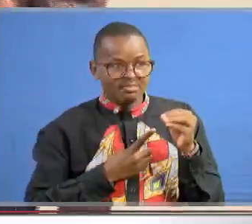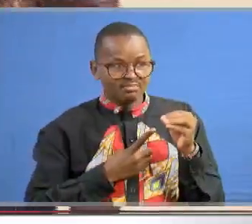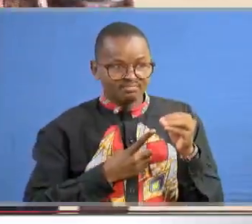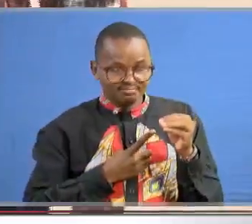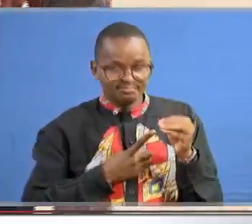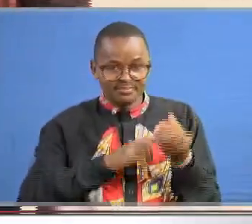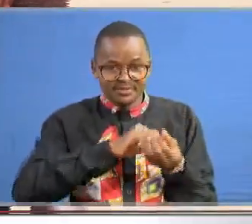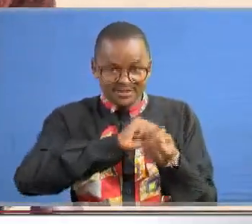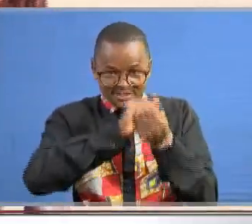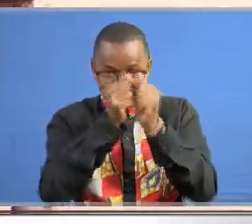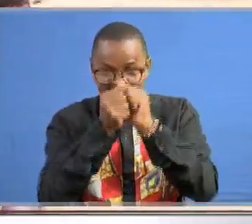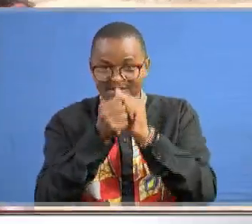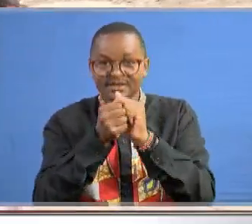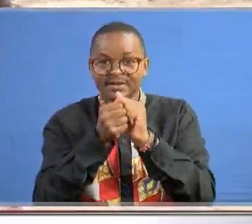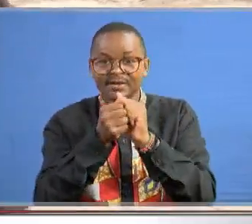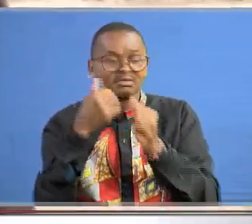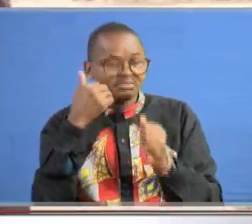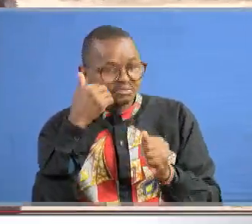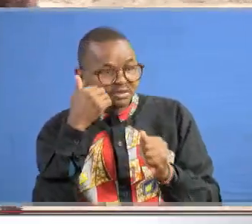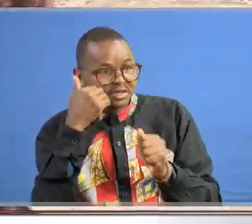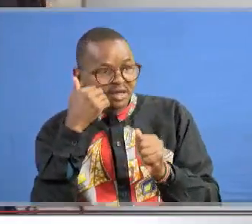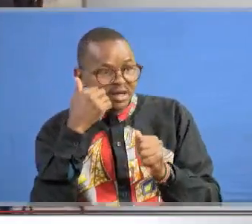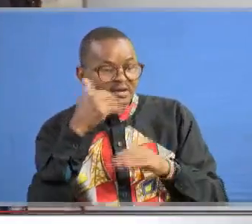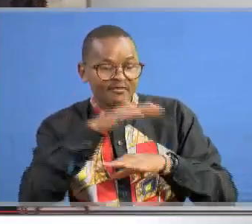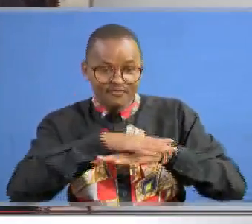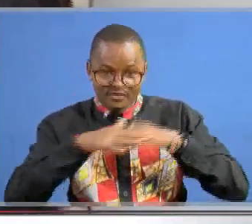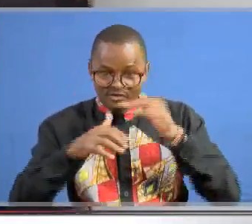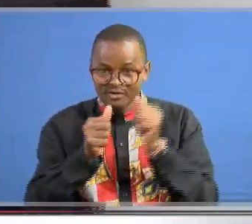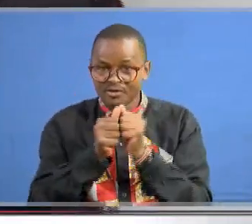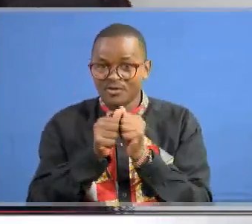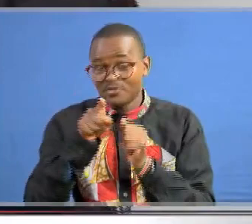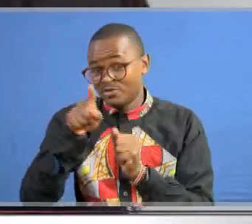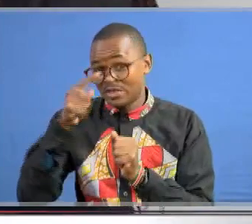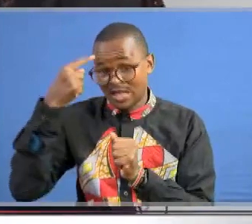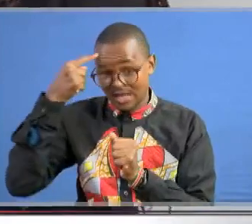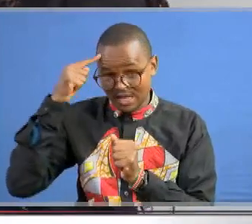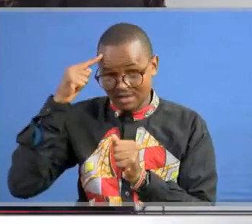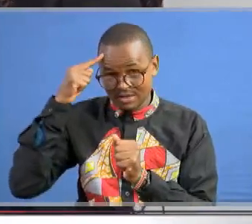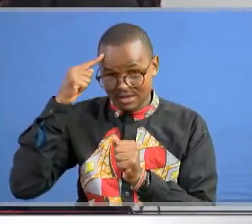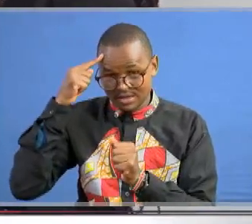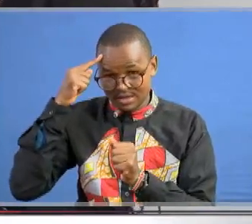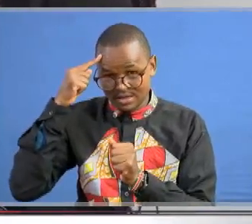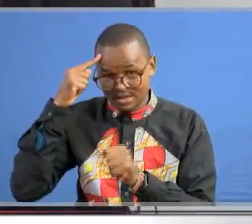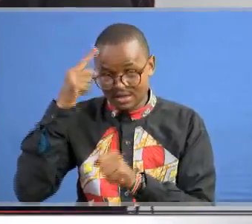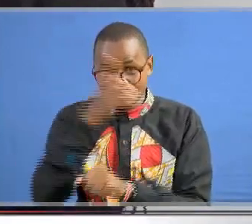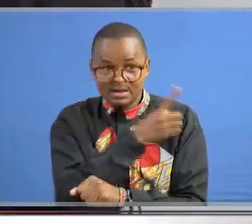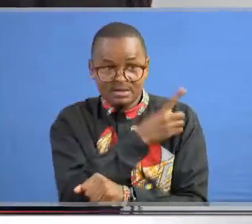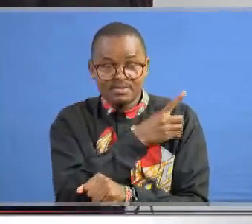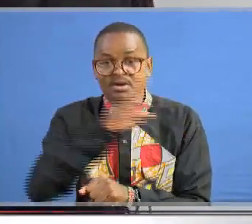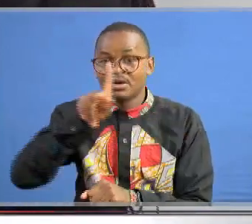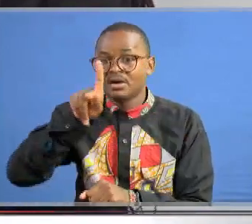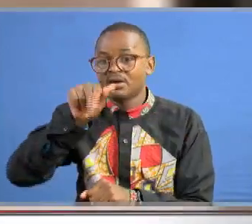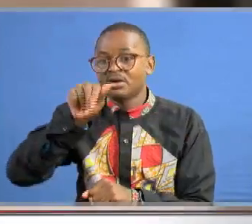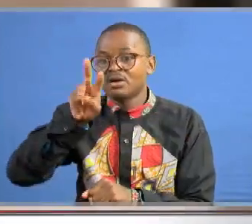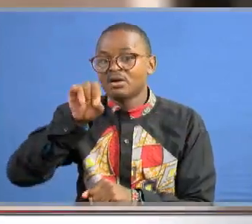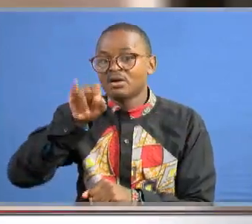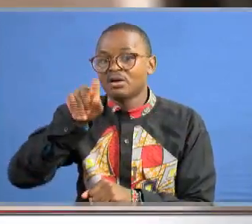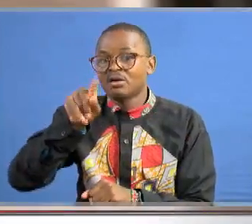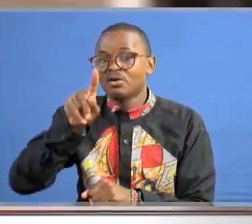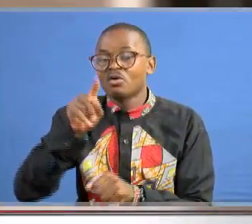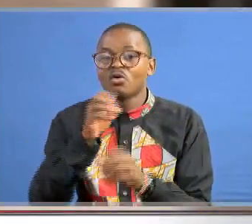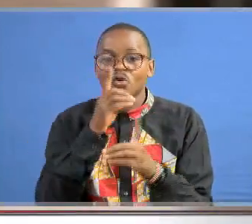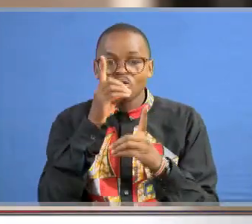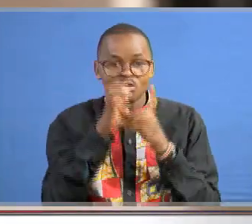recovering patient. She has found comfort within her psychiatrist, Dr. Frida Kamiti, who describes her